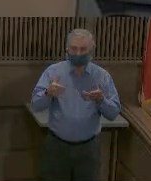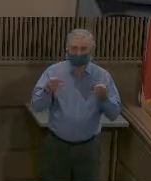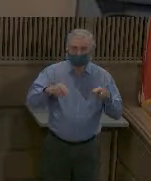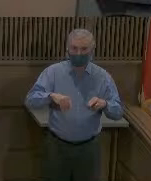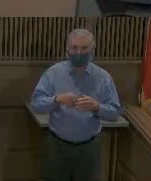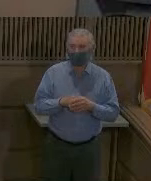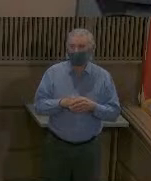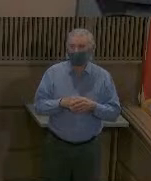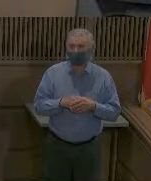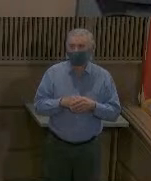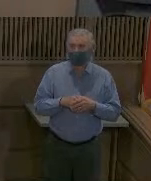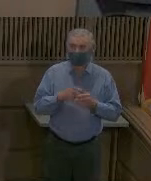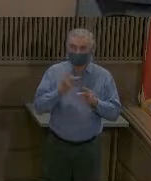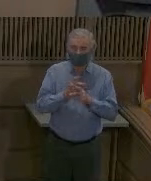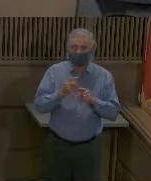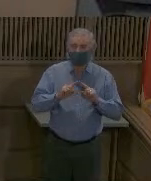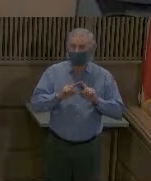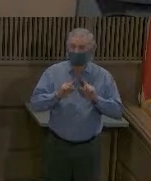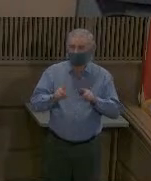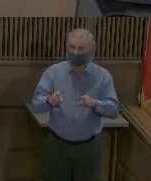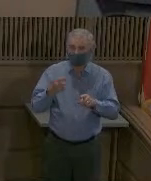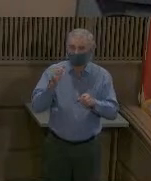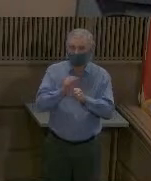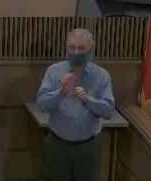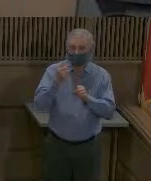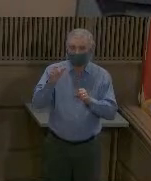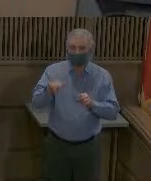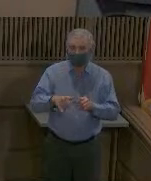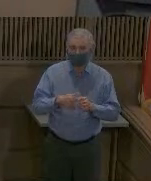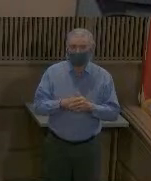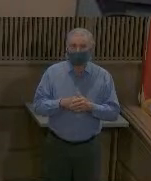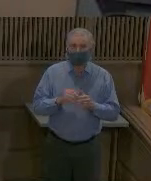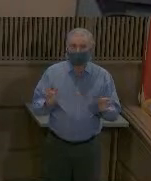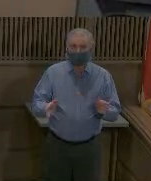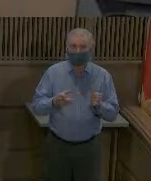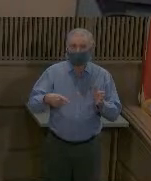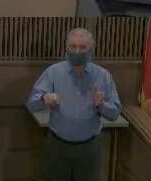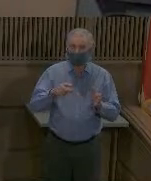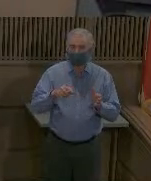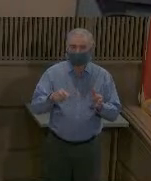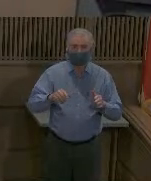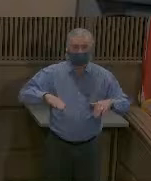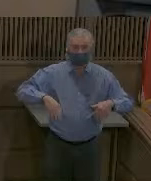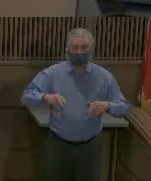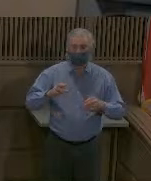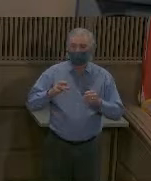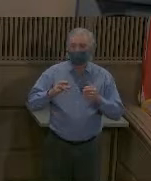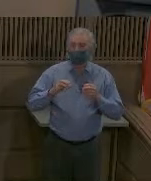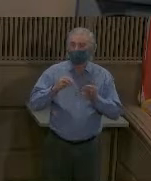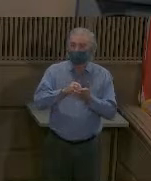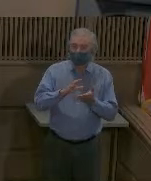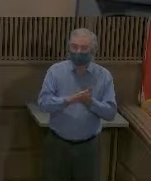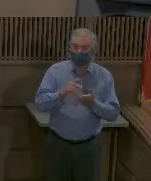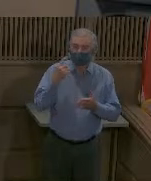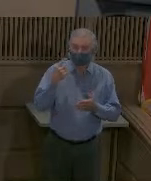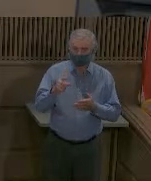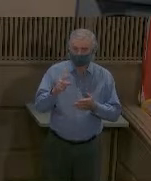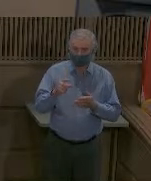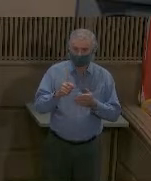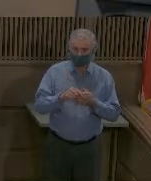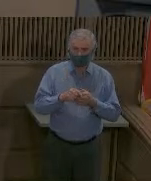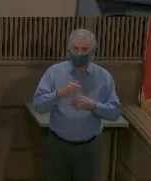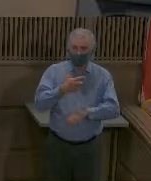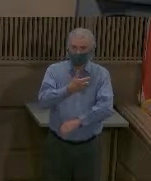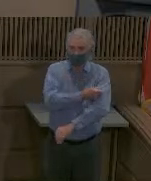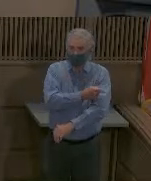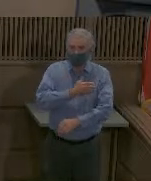going to work for this. So I really want to encourage you, if you have not registered for a vaccination and you meet the criteria,